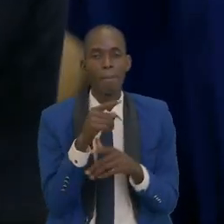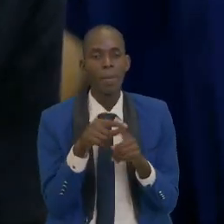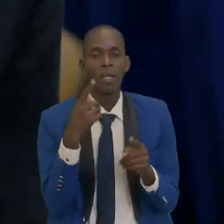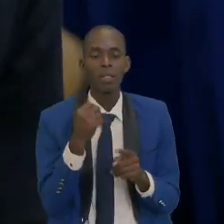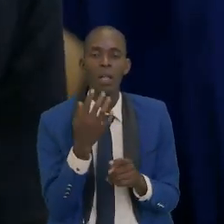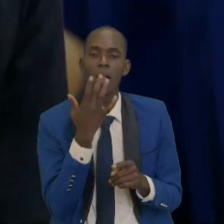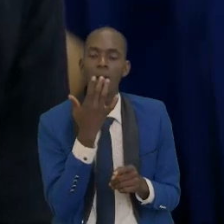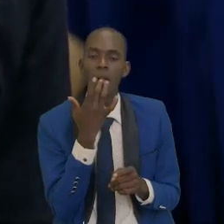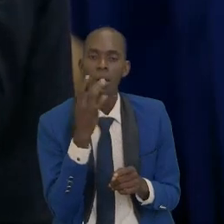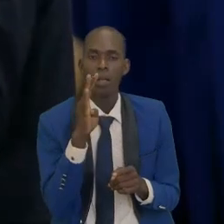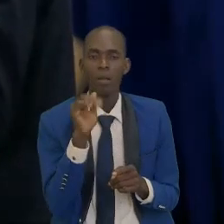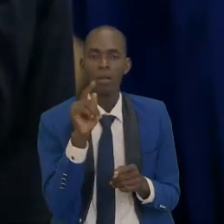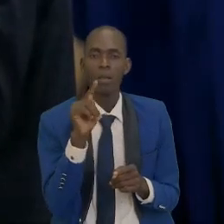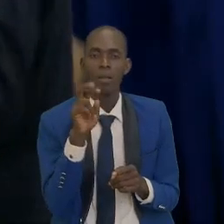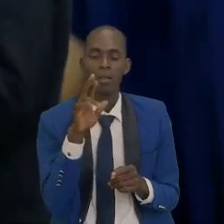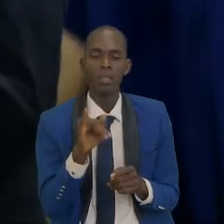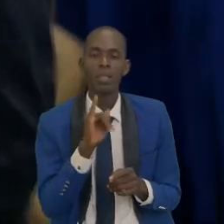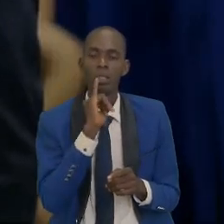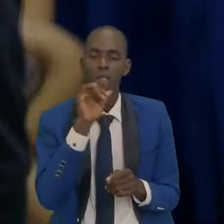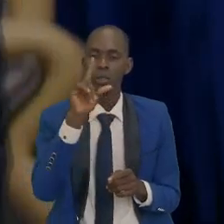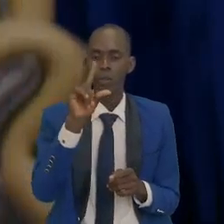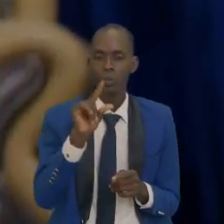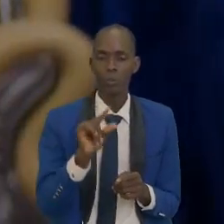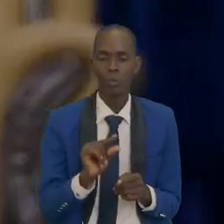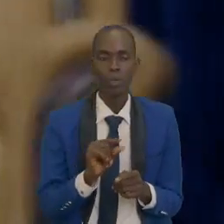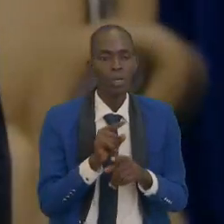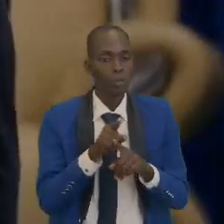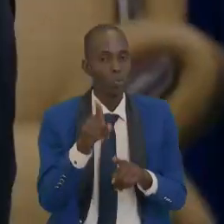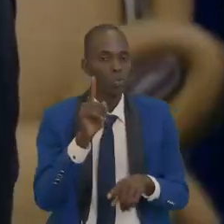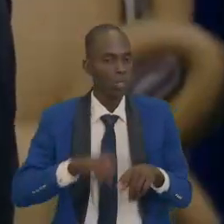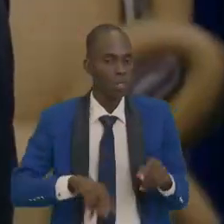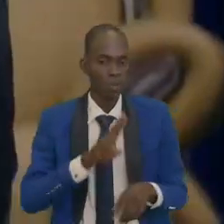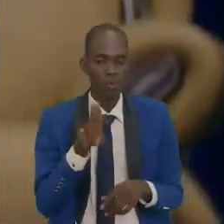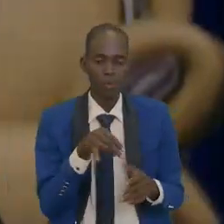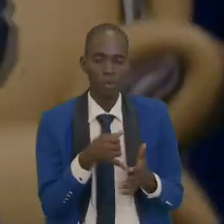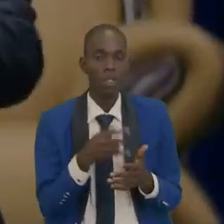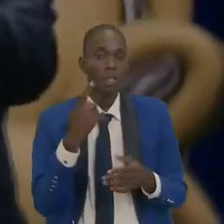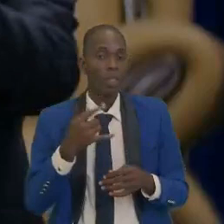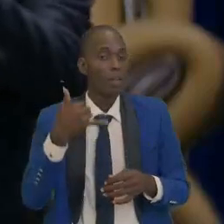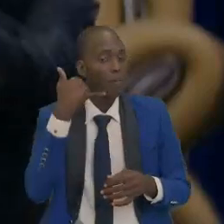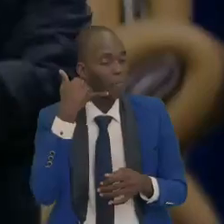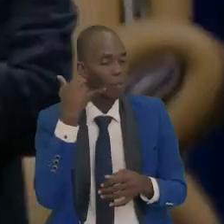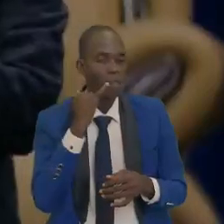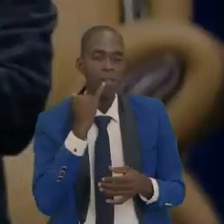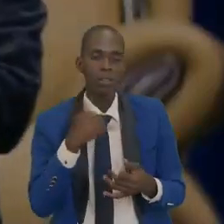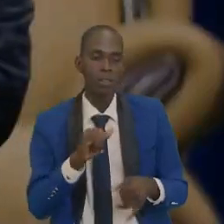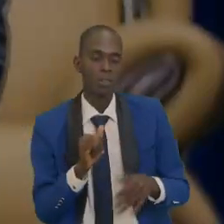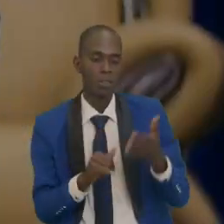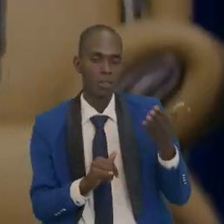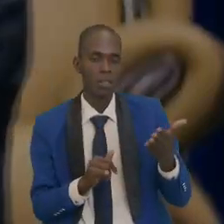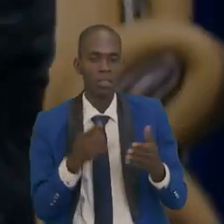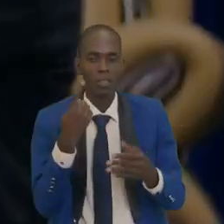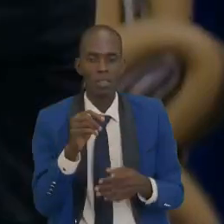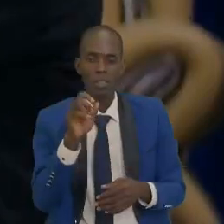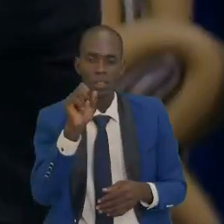and so you cannot use it the phone is still there the SIM card is still